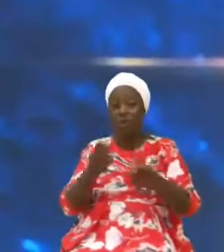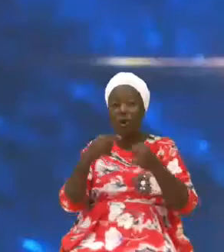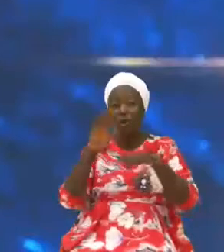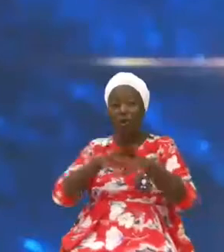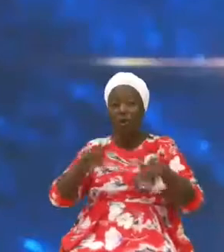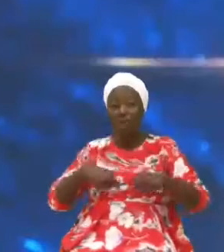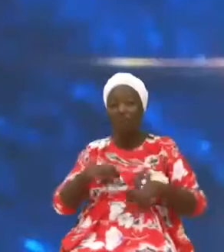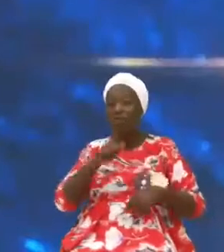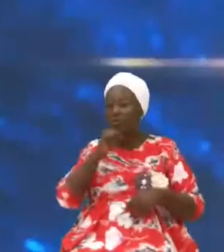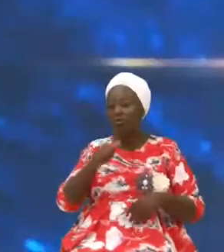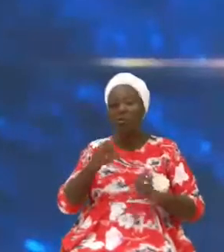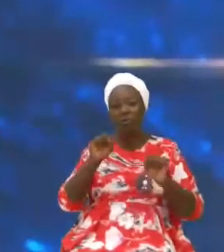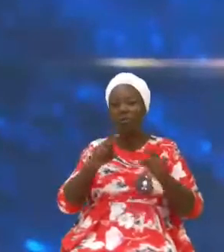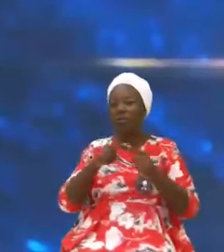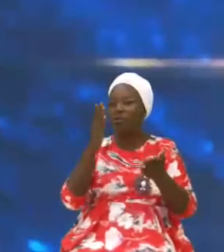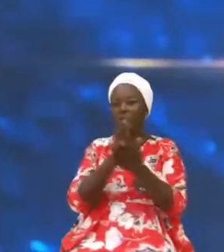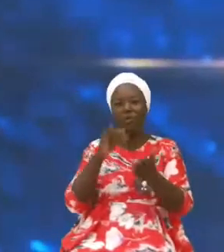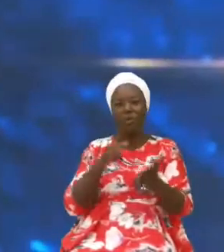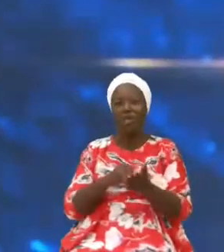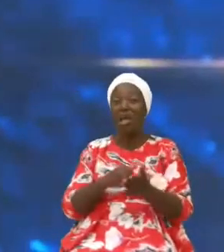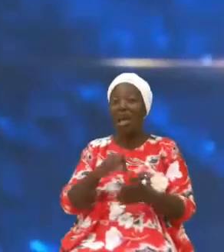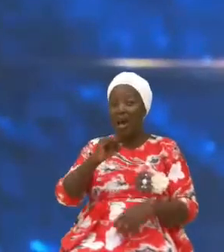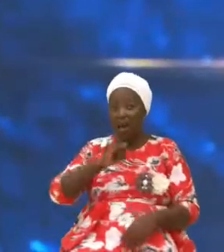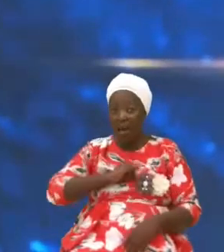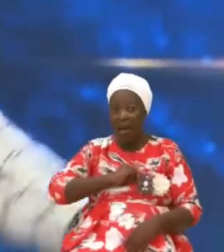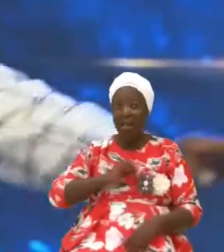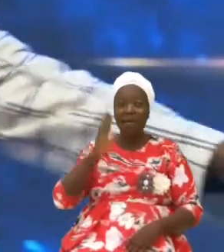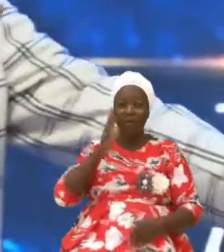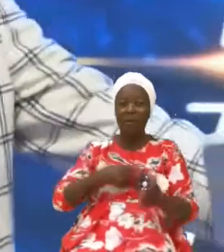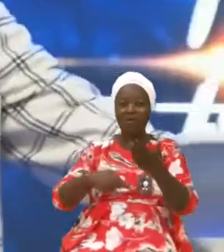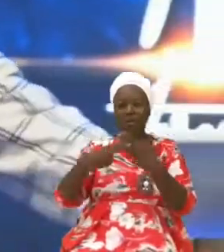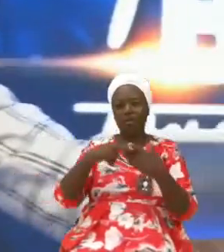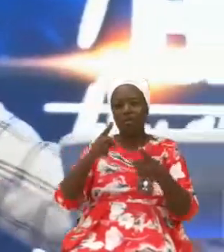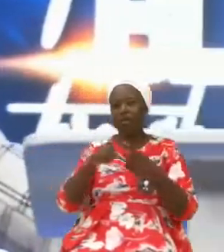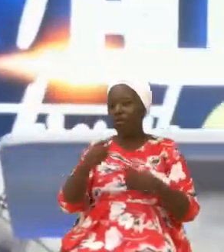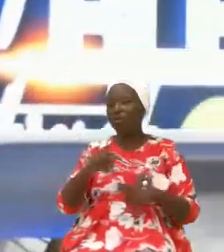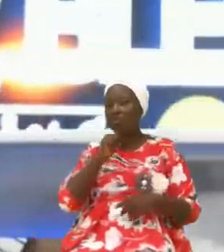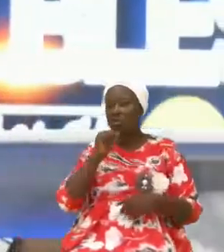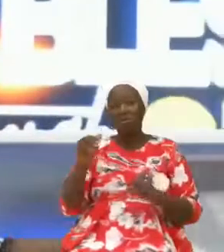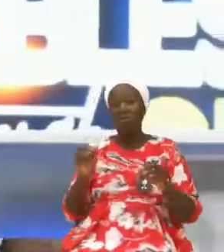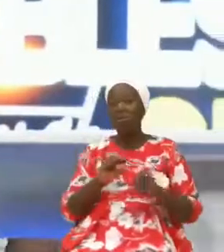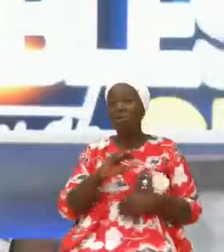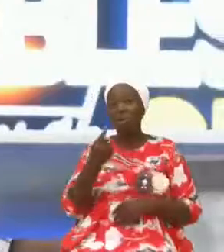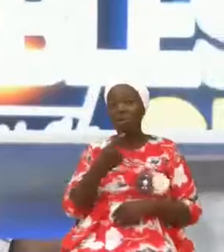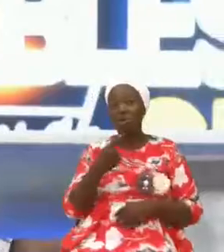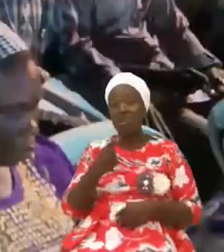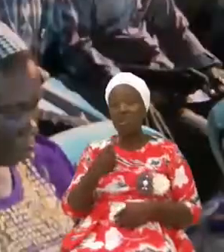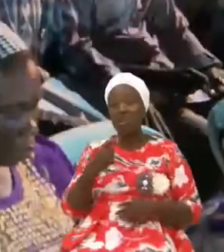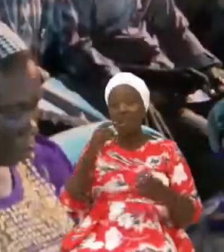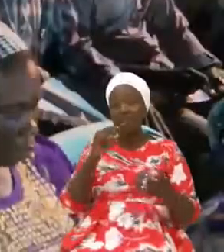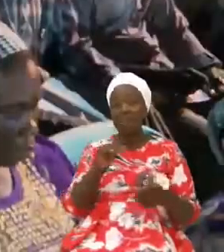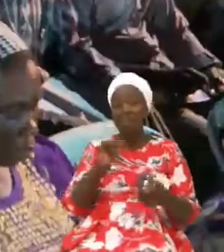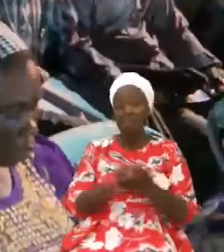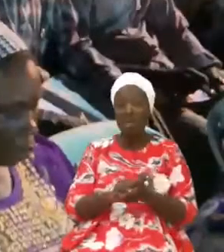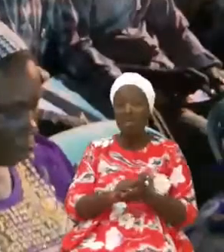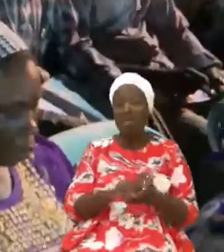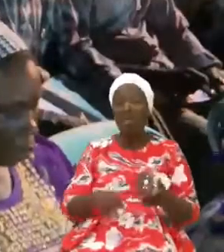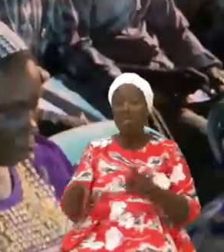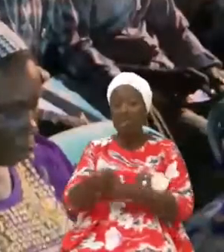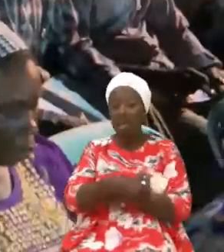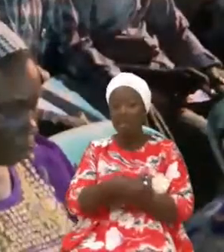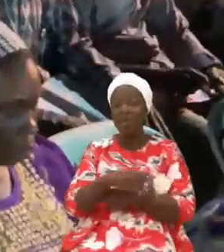come upon your life, it is unstoppable. I will restore to you not only